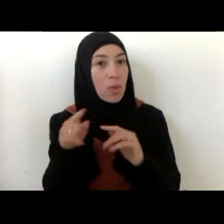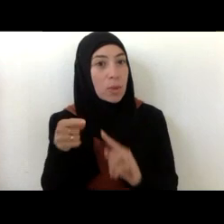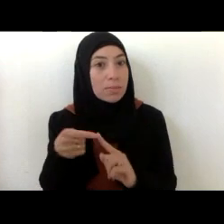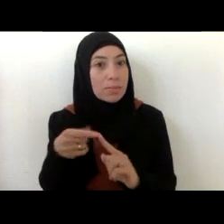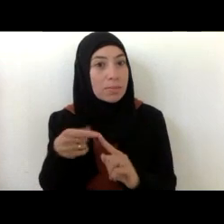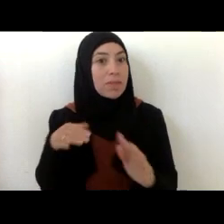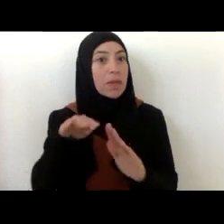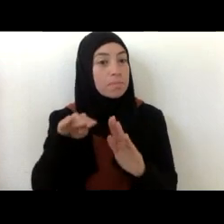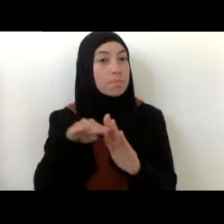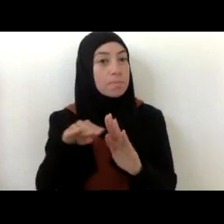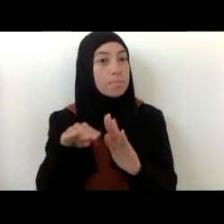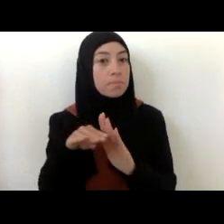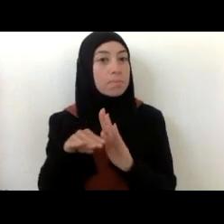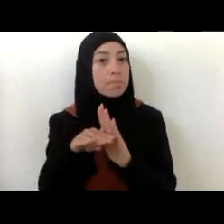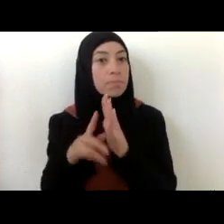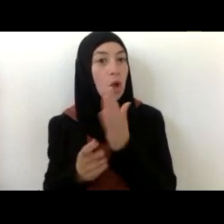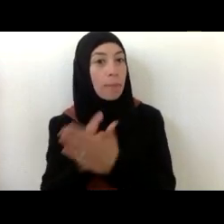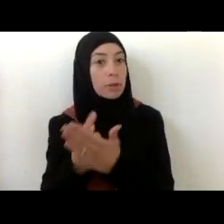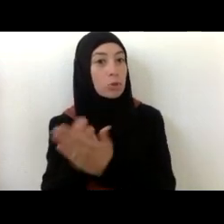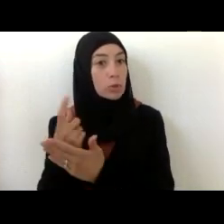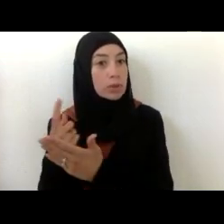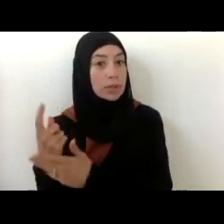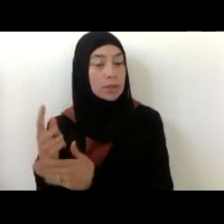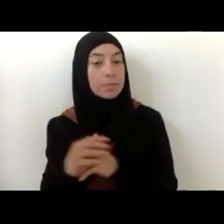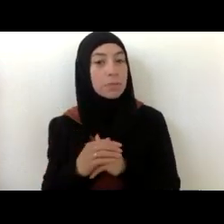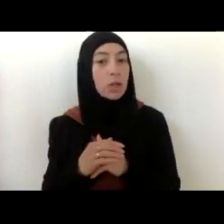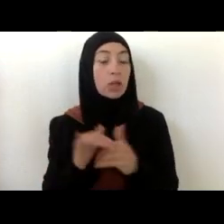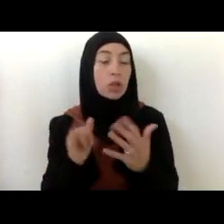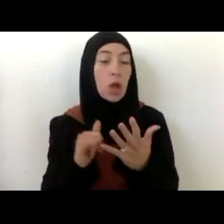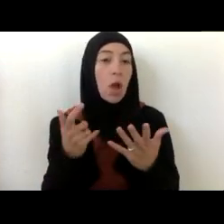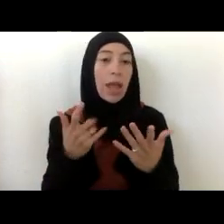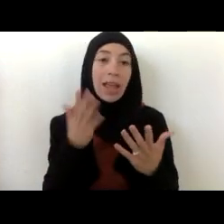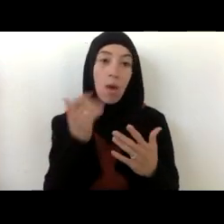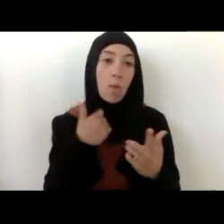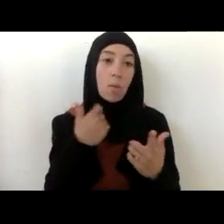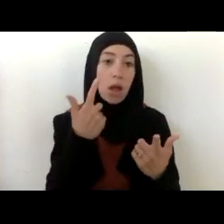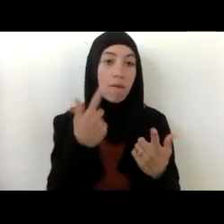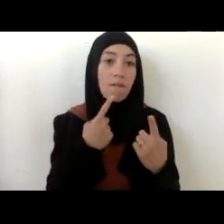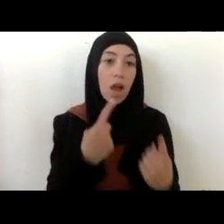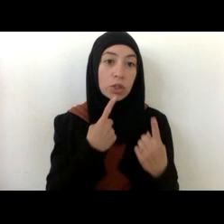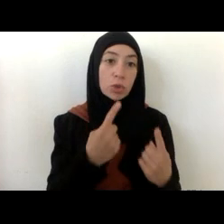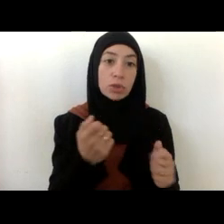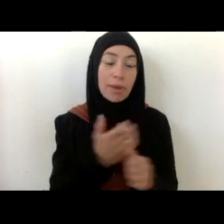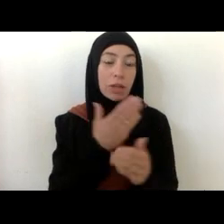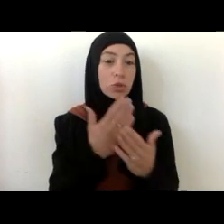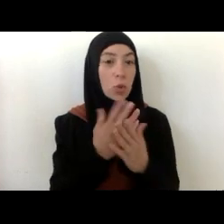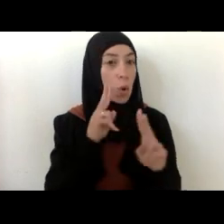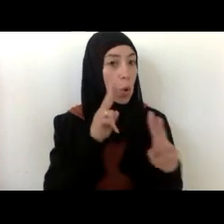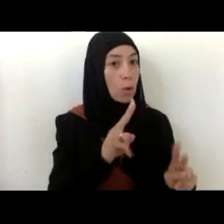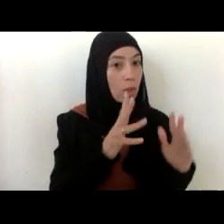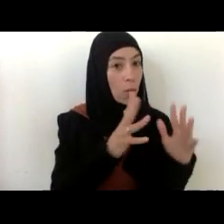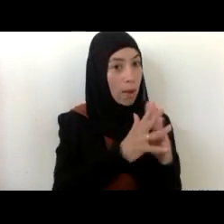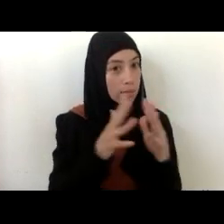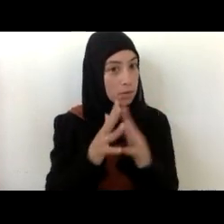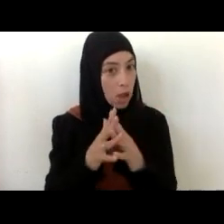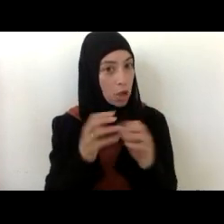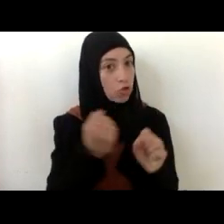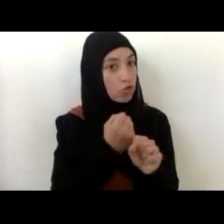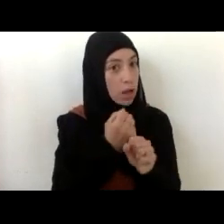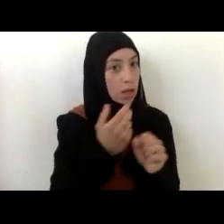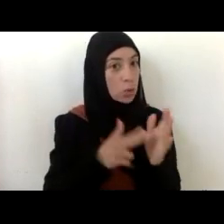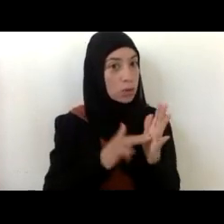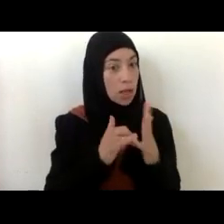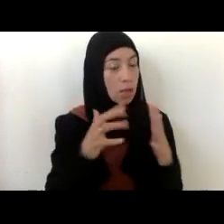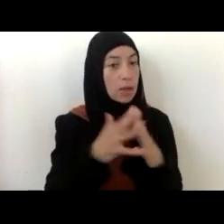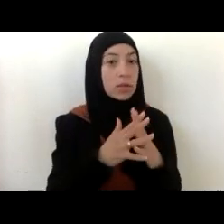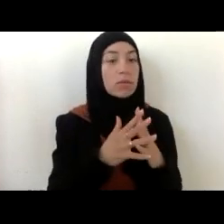sites and specific opportunities. So I'd advise you to have a look at the Create side, get familiar with the Sydney